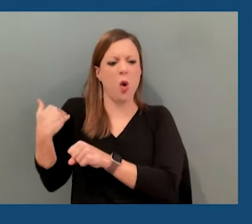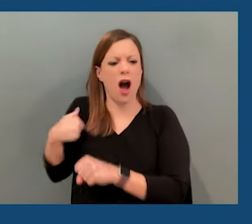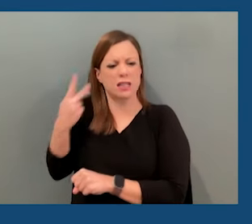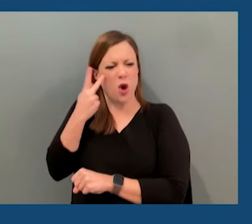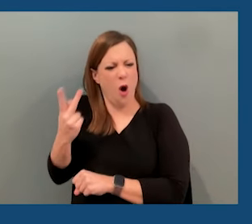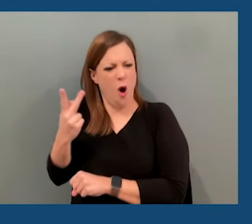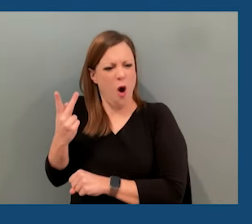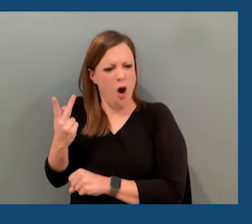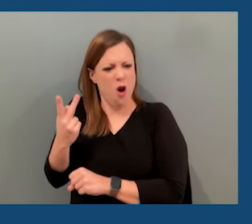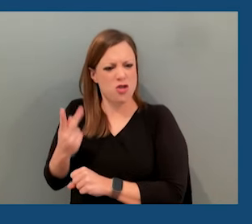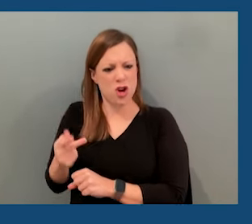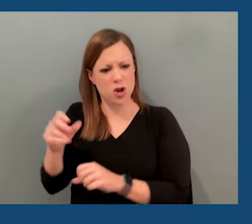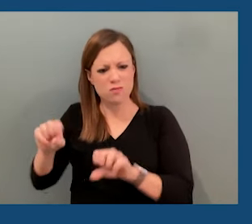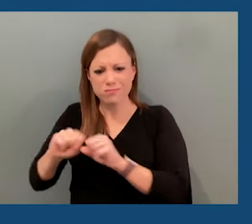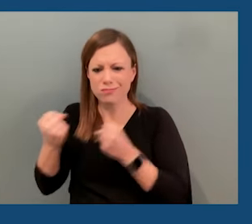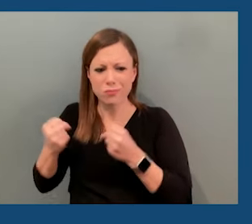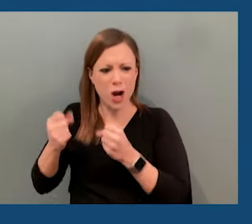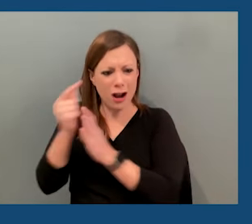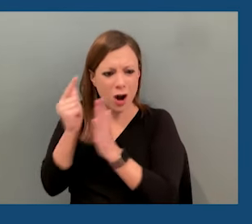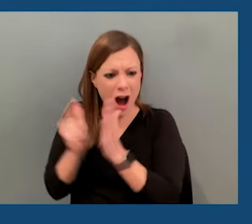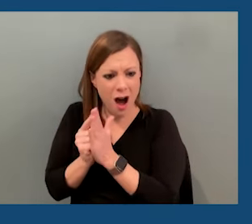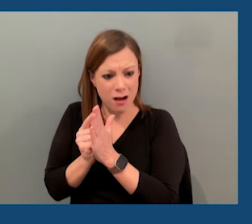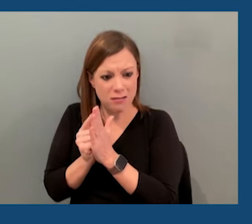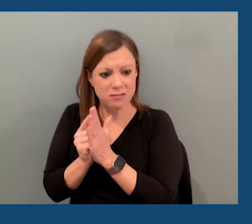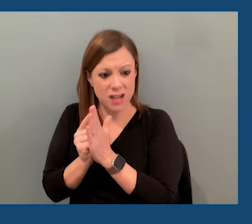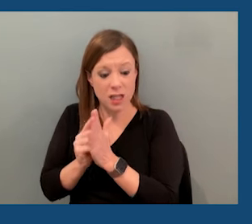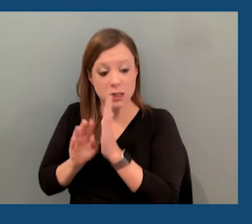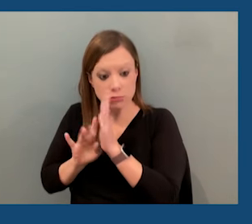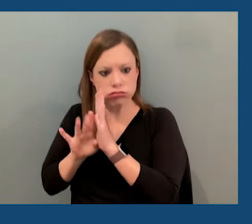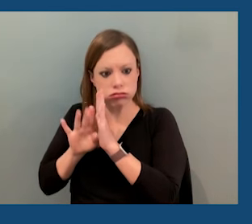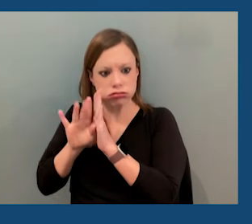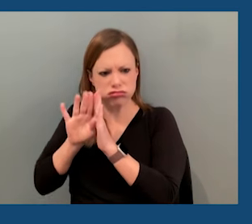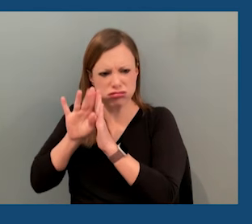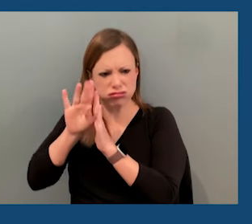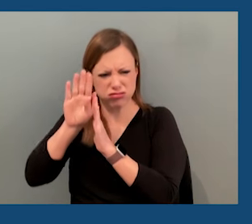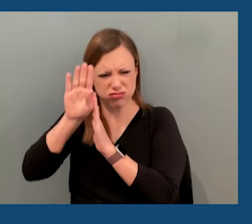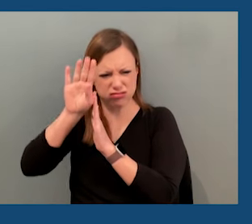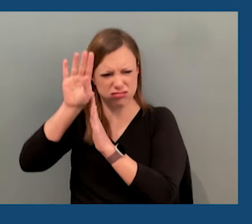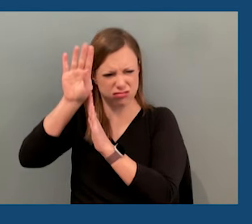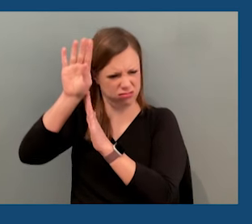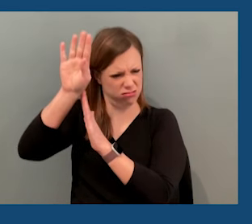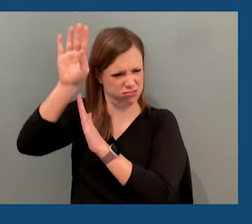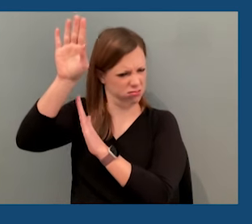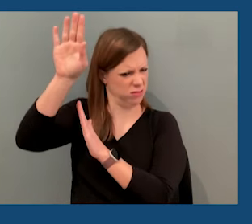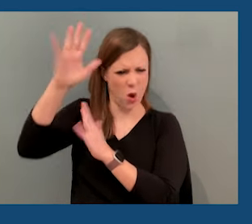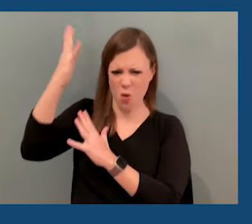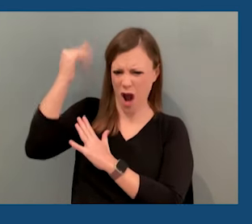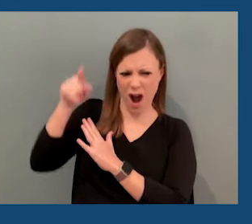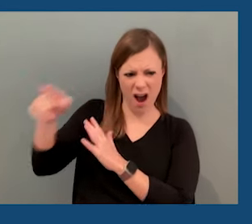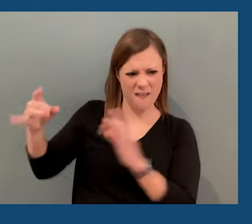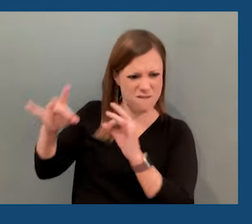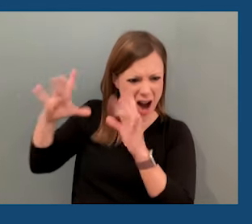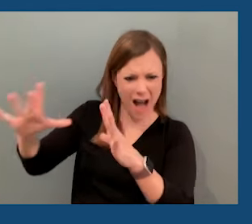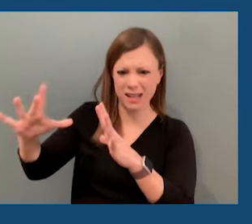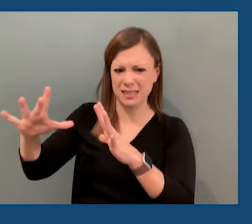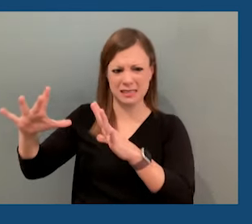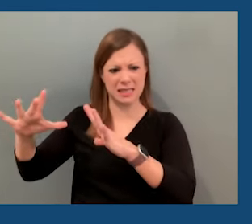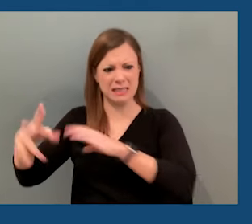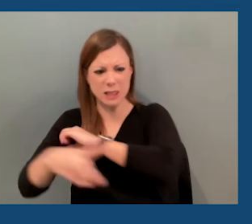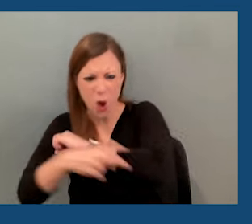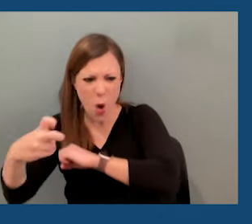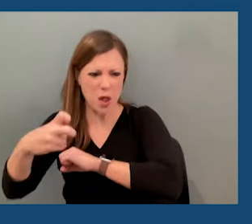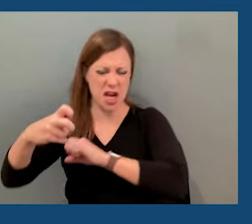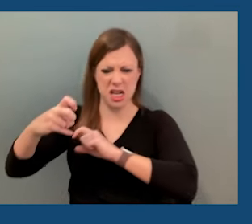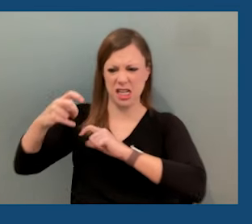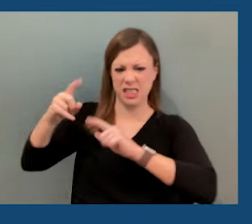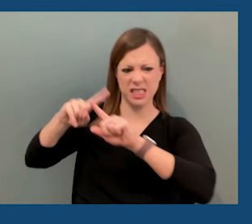time in violent crimes and property crimes and areas where just people are feeling this great sense of insecurity as